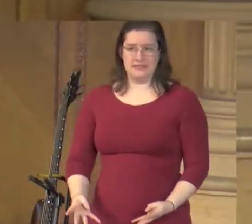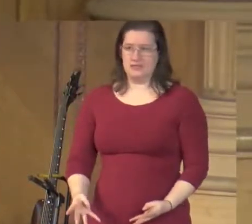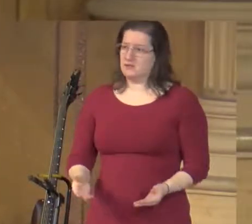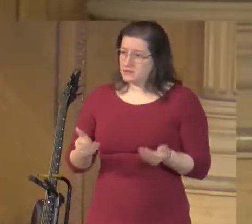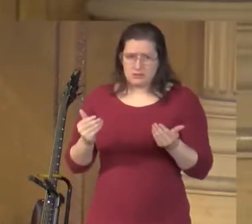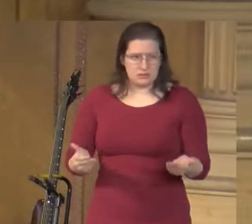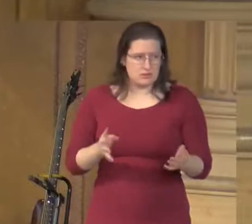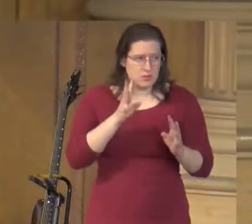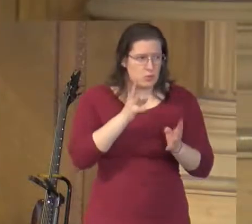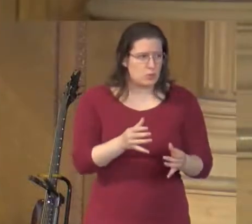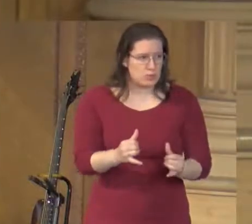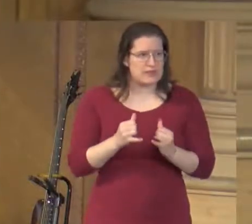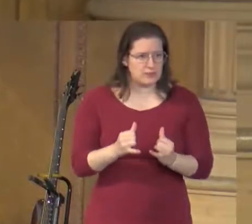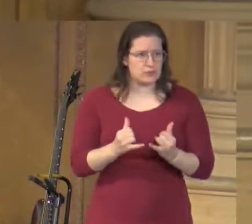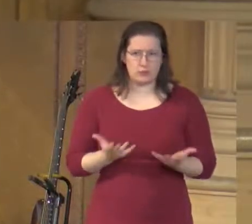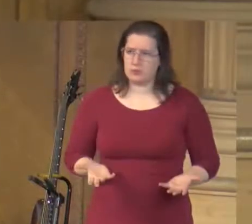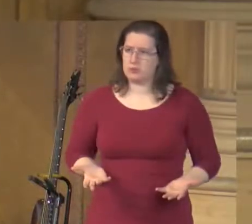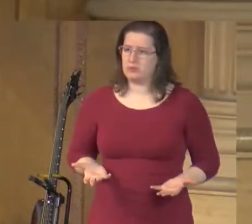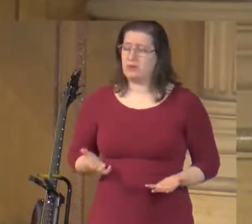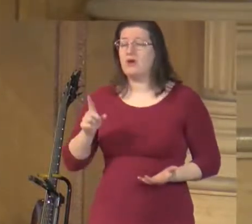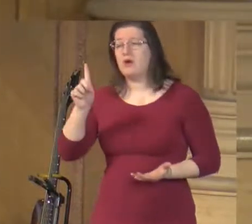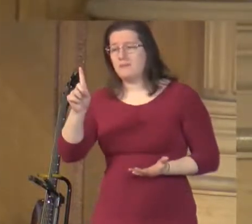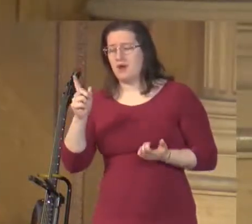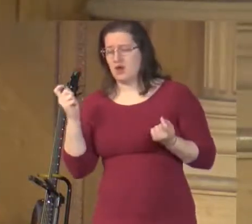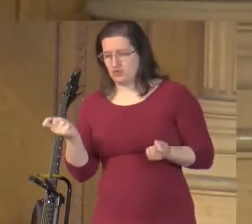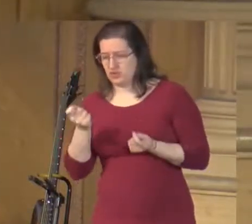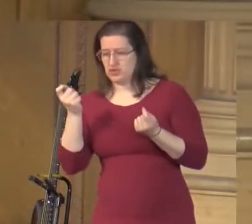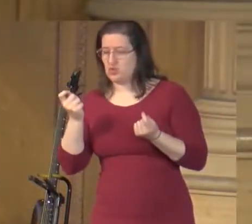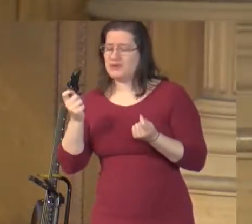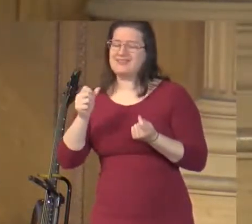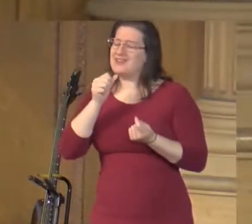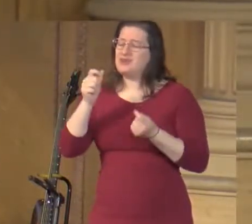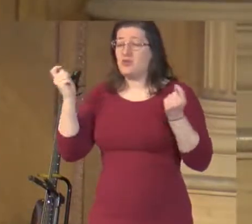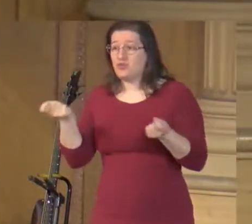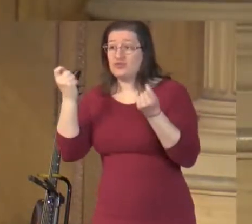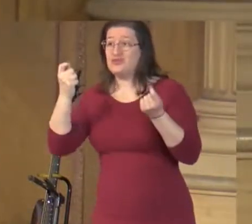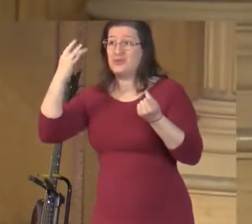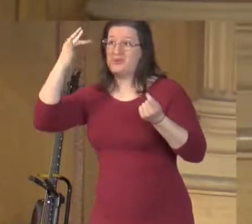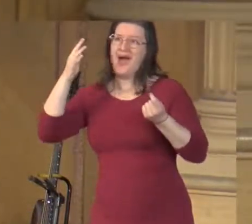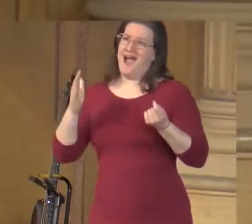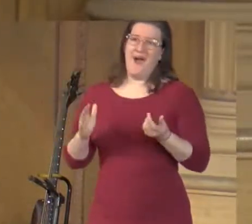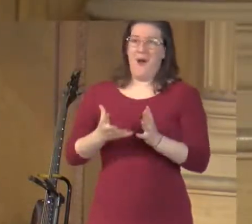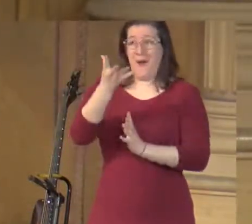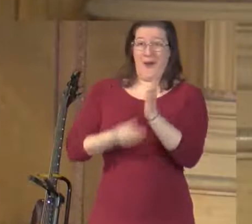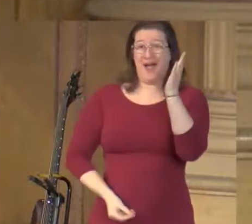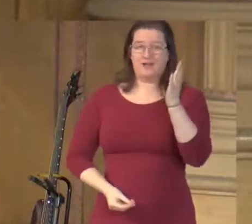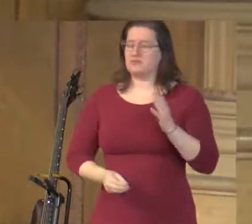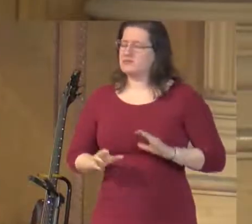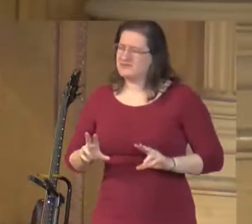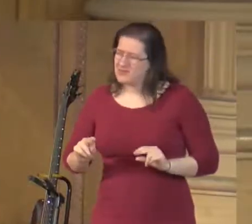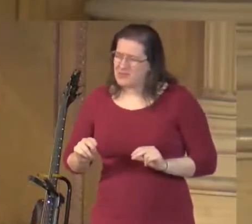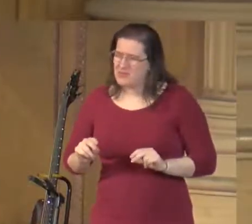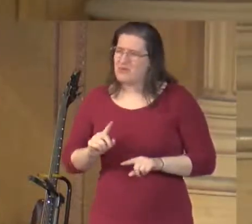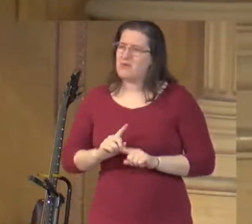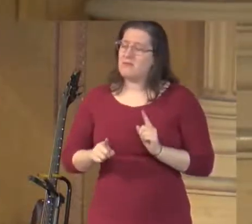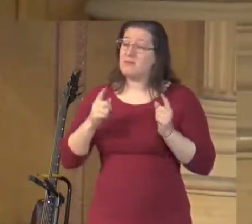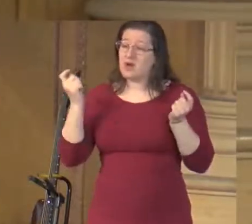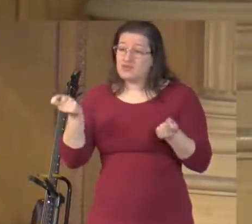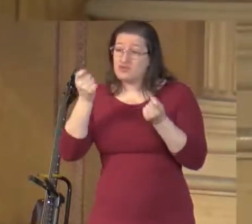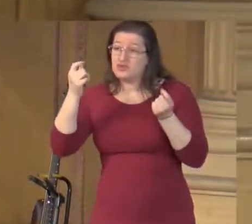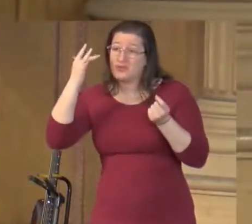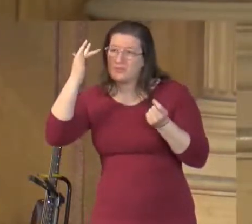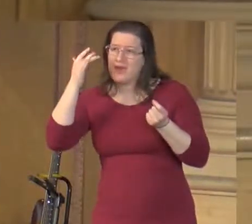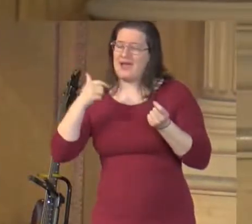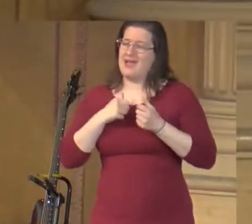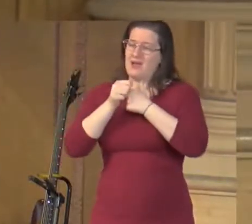away, but rejoice. Not in the loss itself, but in the fact that you're following Jesus' path that will